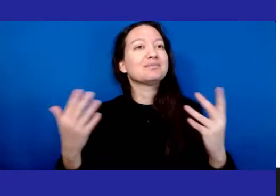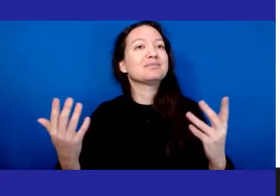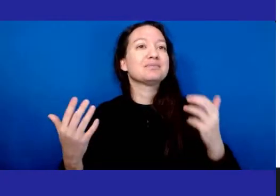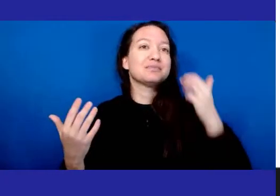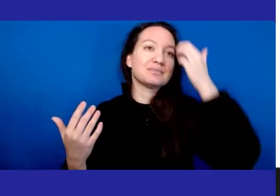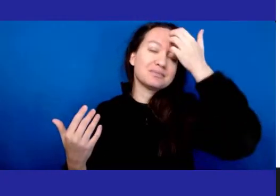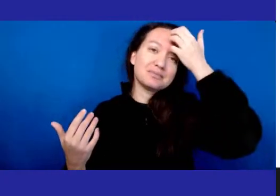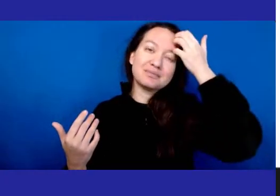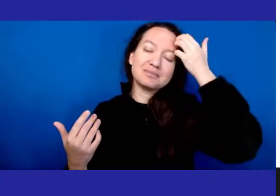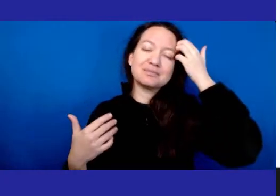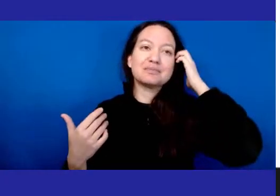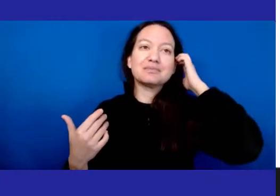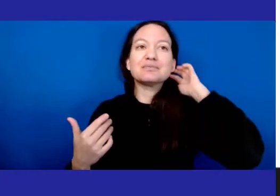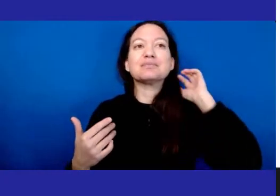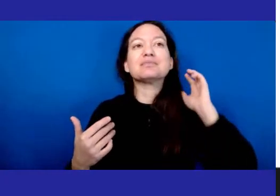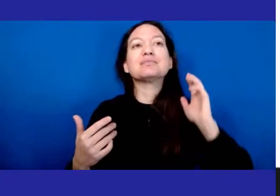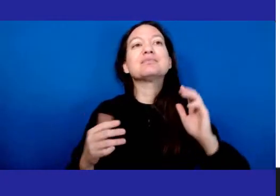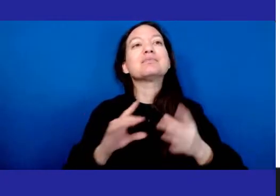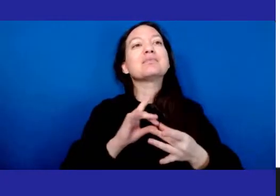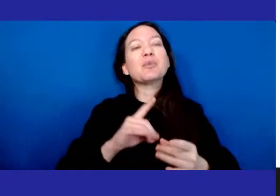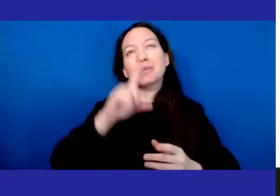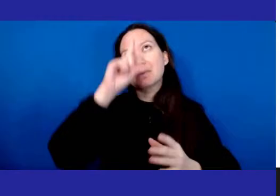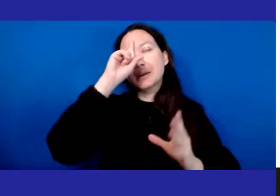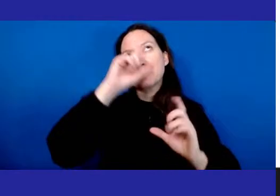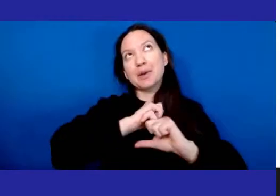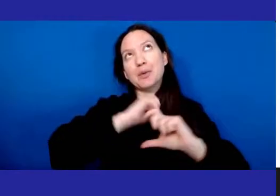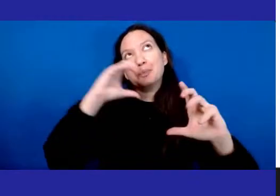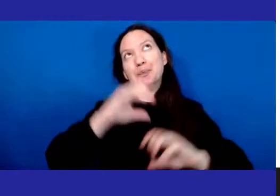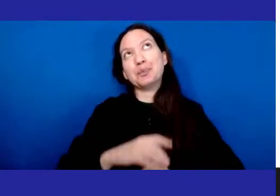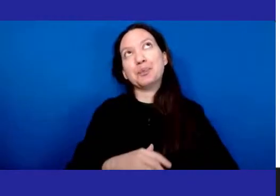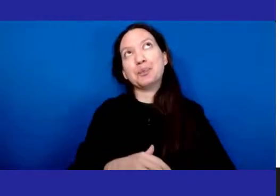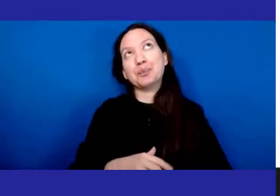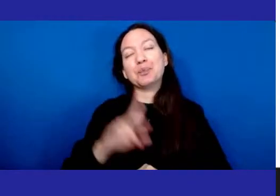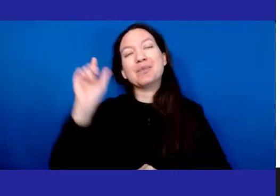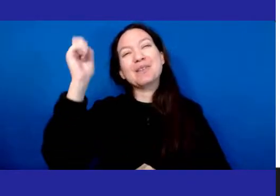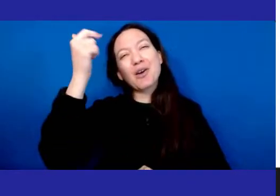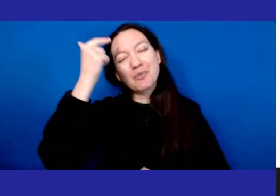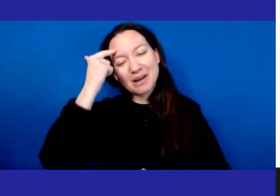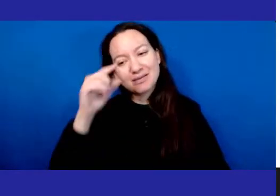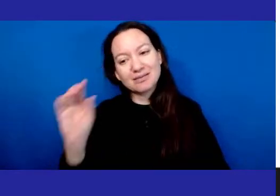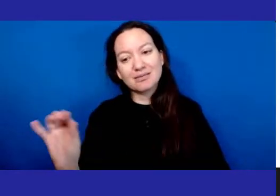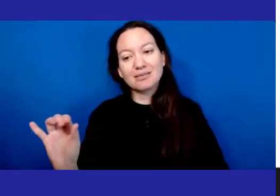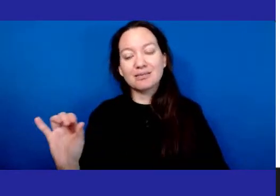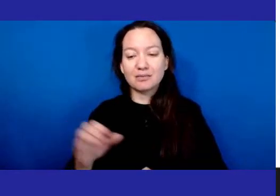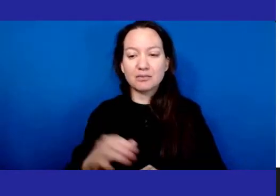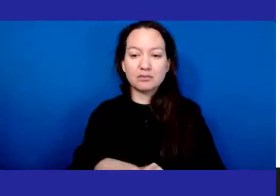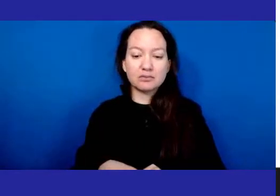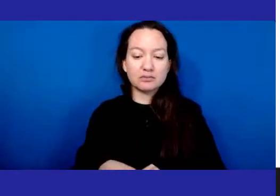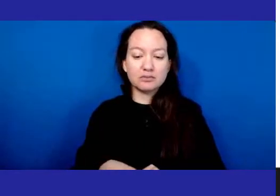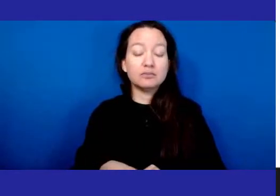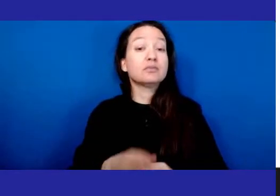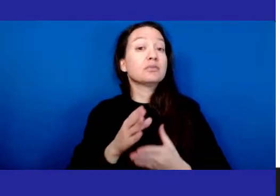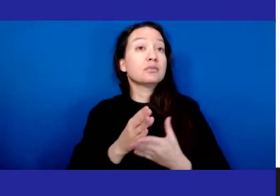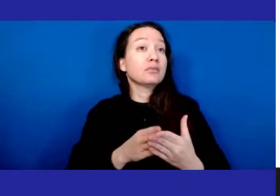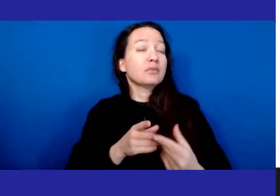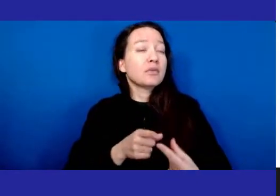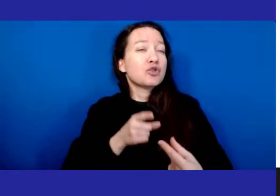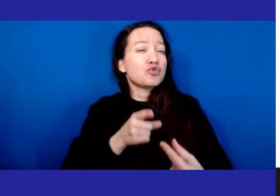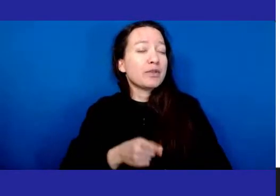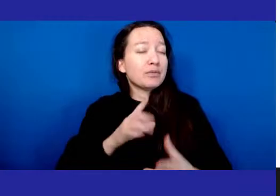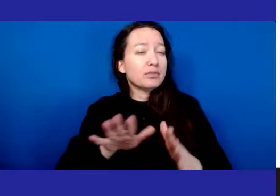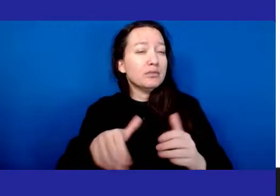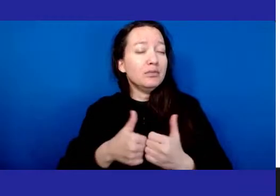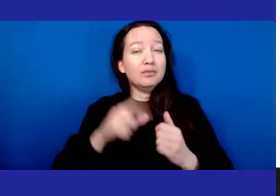it's, you know, to the way I think about it in government, part of, you know, the challenge of government is it